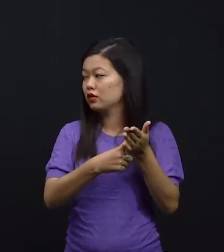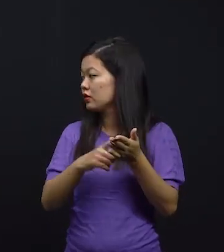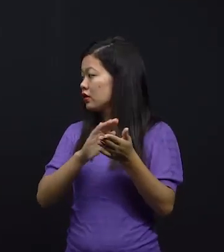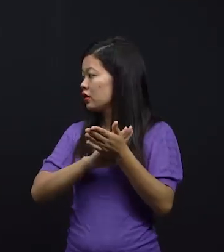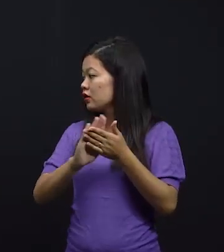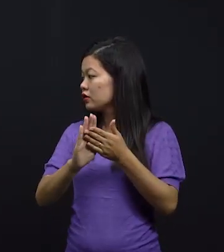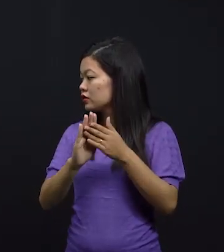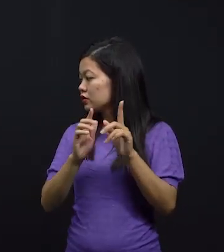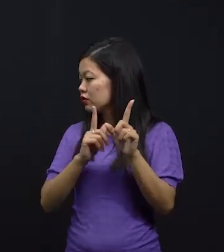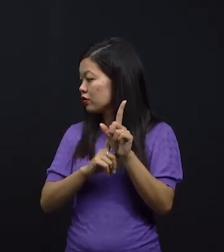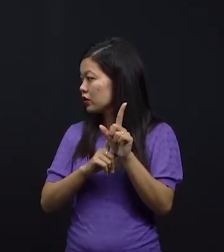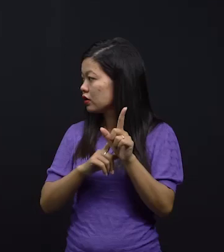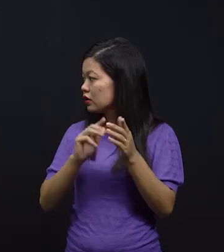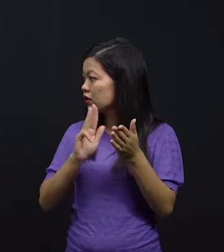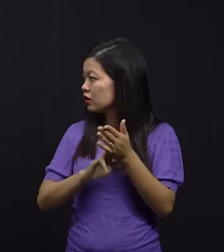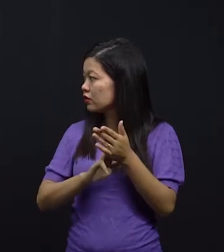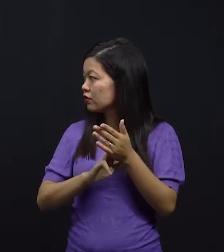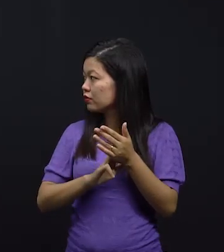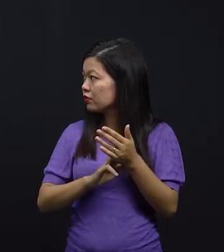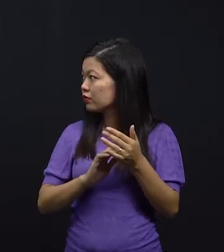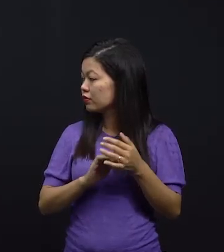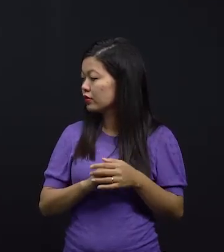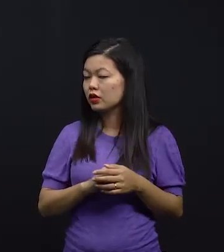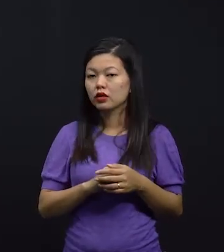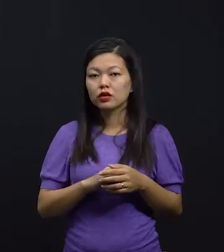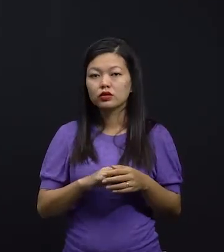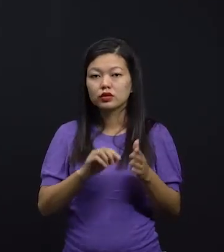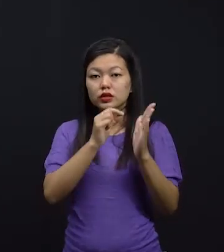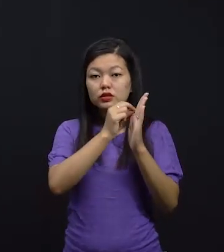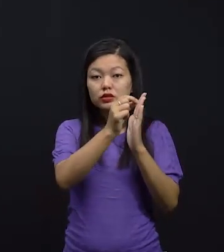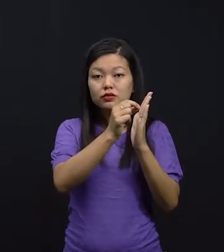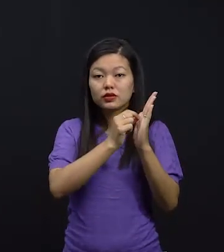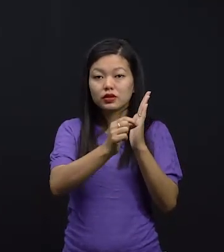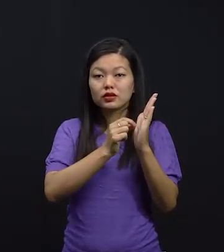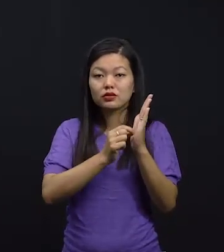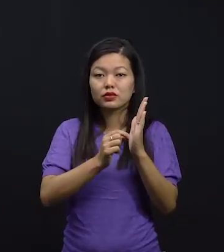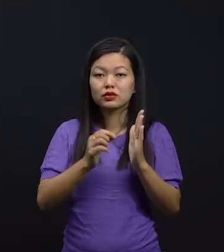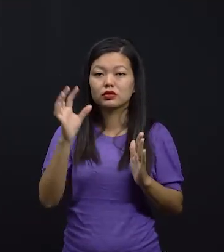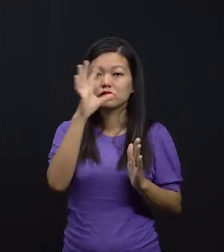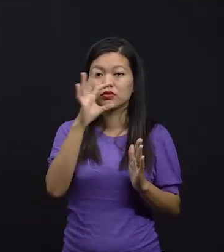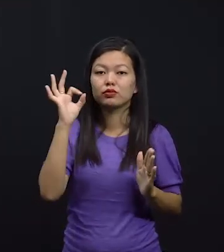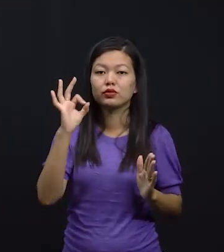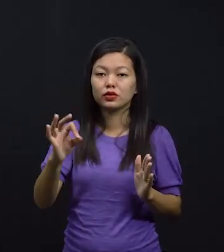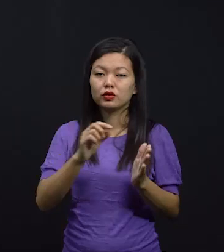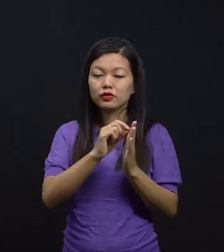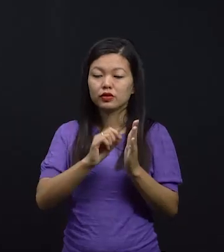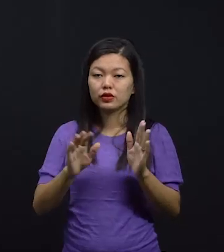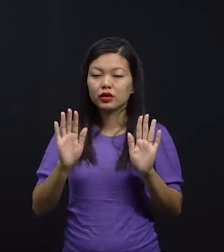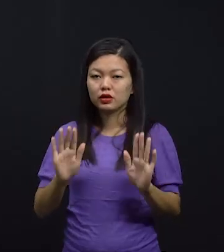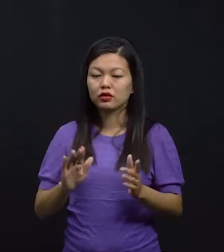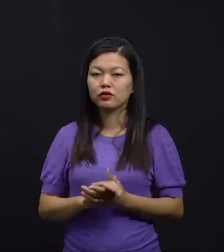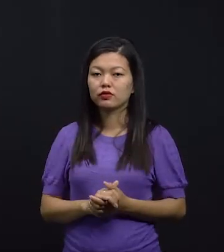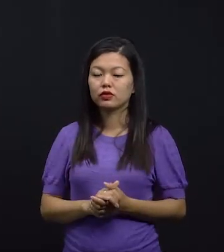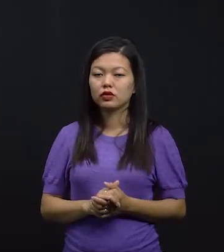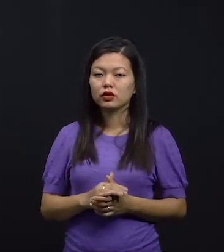shows that he was really such a great poet. We think that anyone can write, but when you literally try to put all